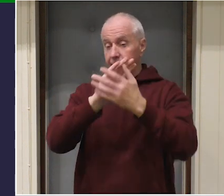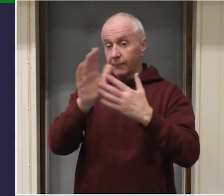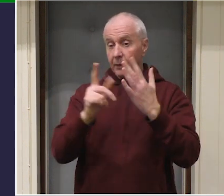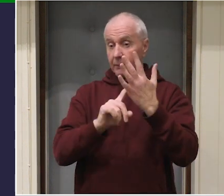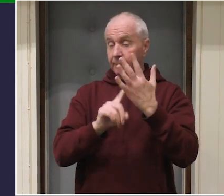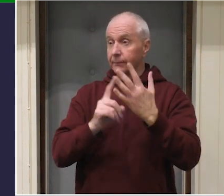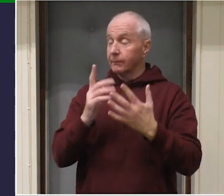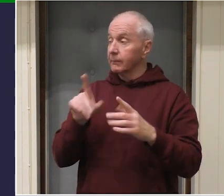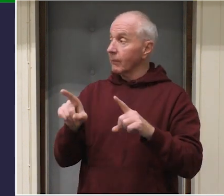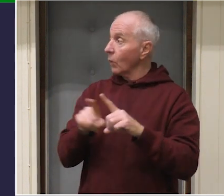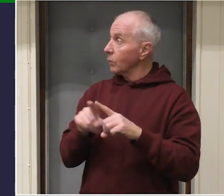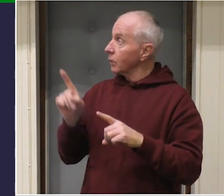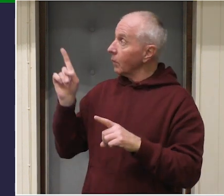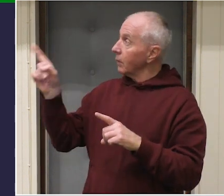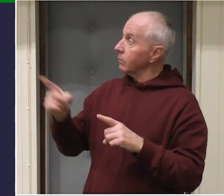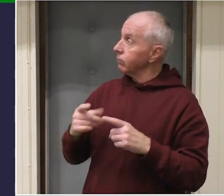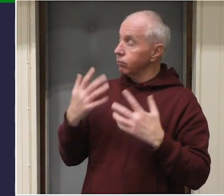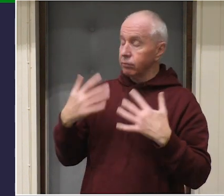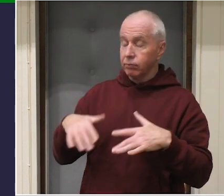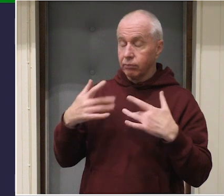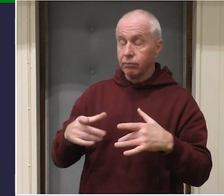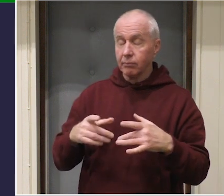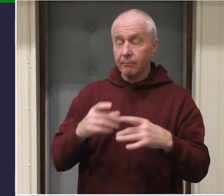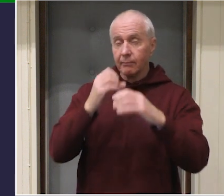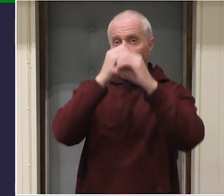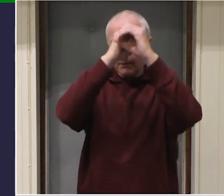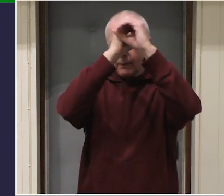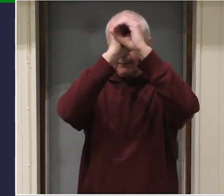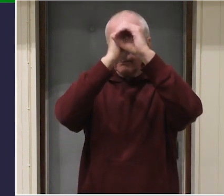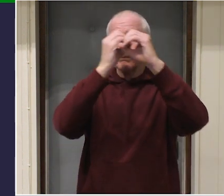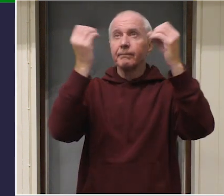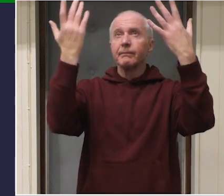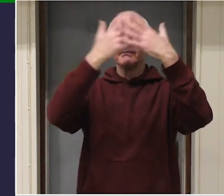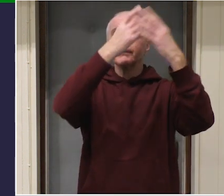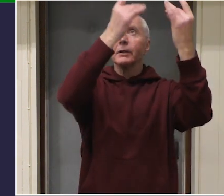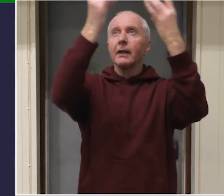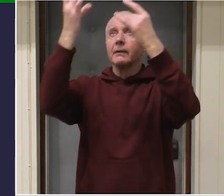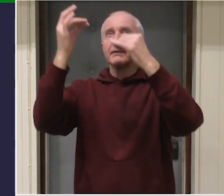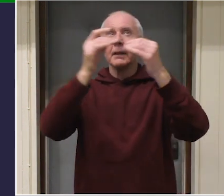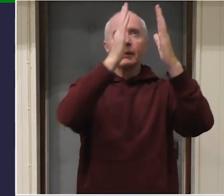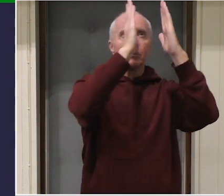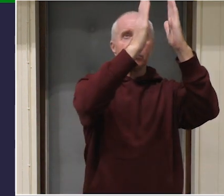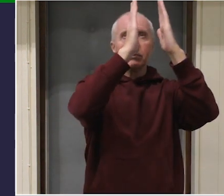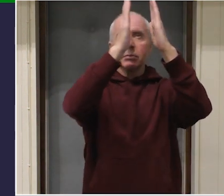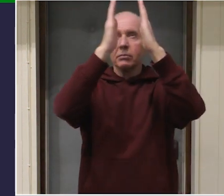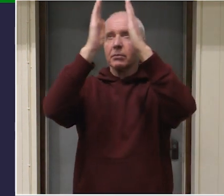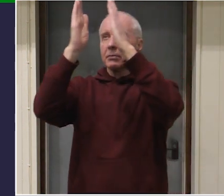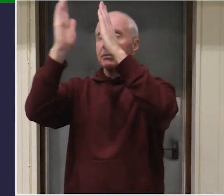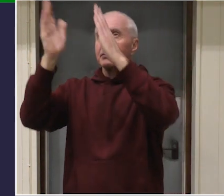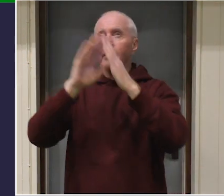B, he was an excellent observer who could systematically look through the night sky strip by strip and find stuff that nobody else had